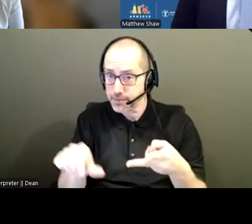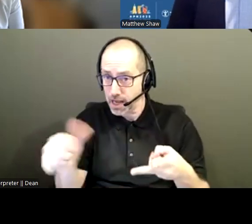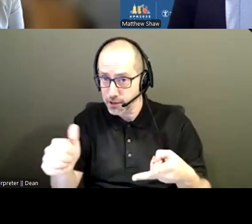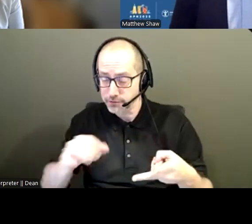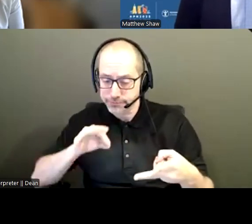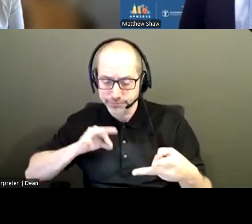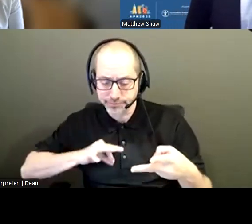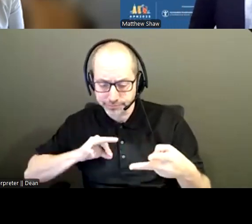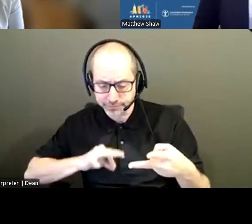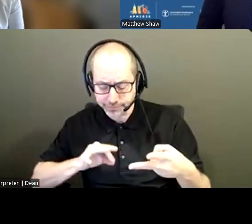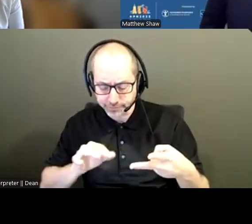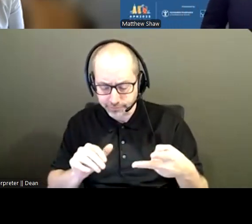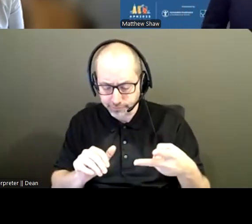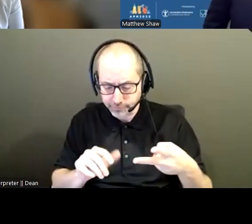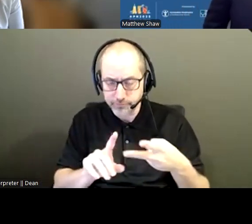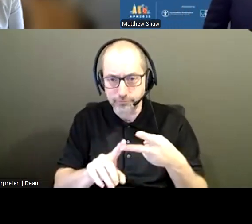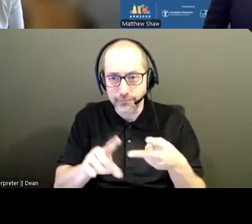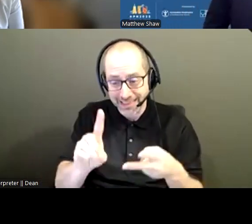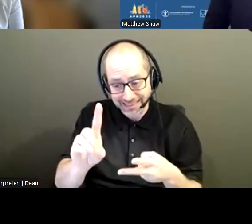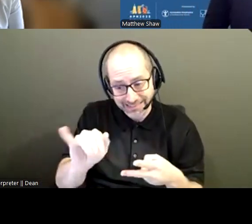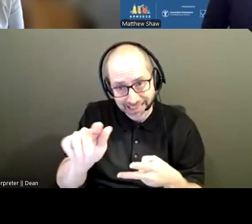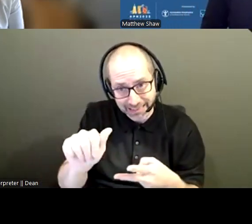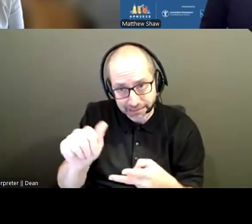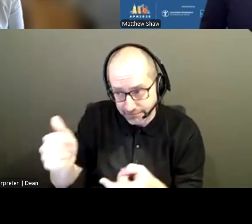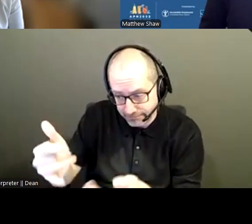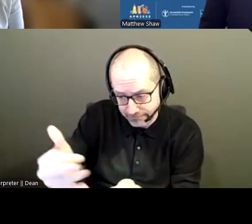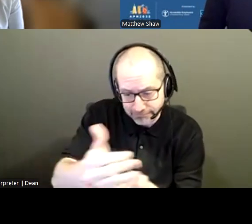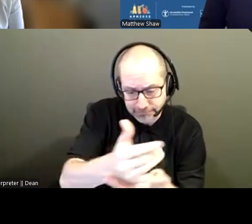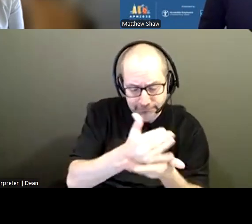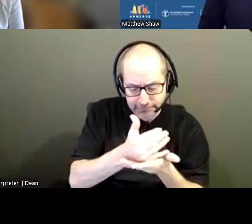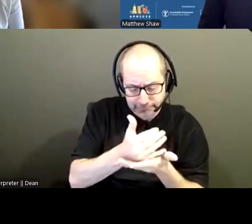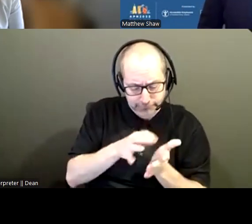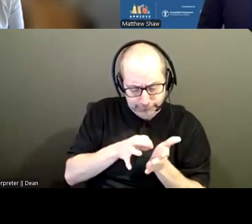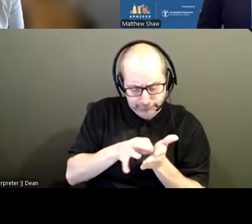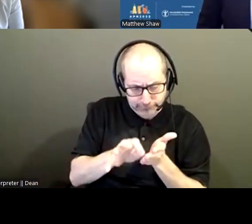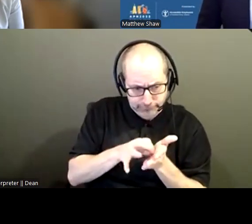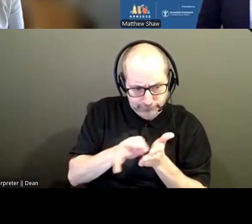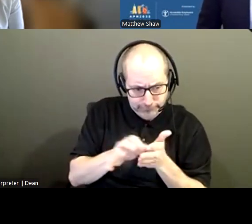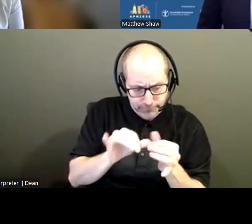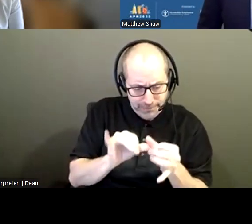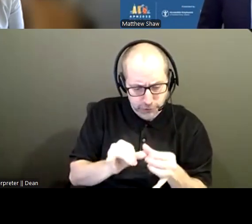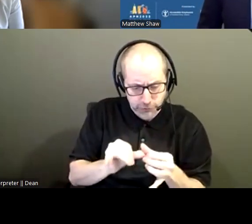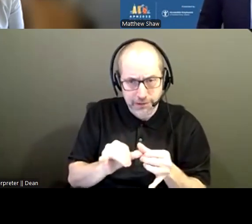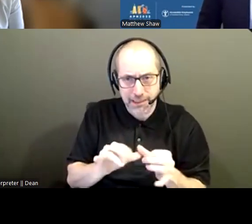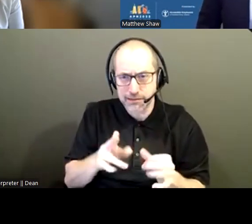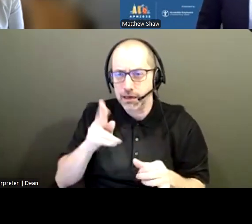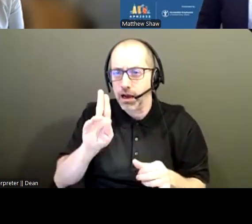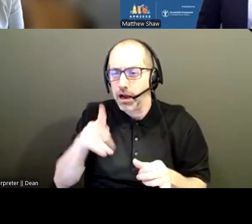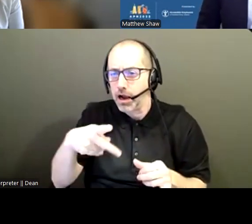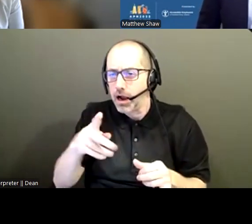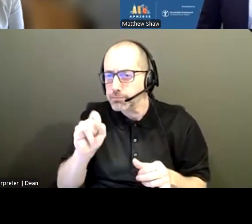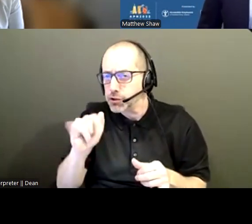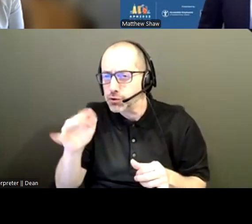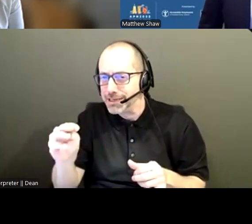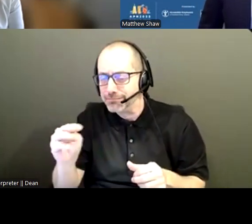let's measure and capture data that is upstream rather than downstream. So if we're trying to